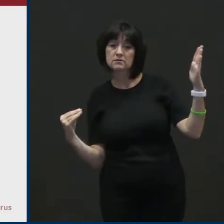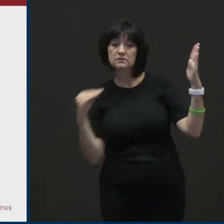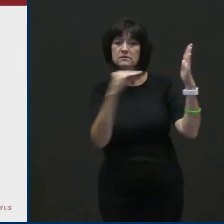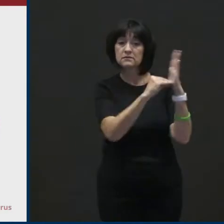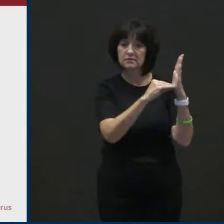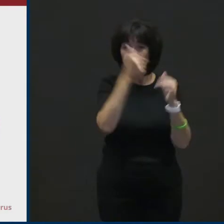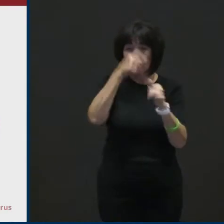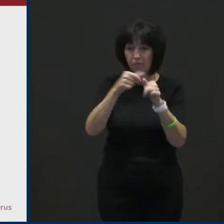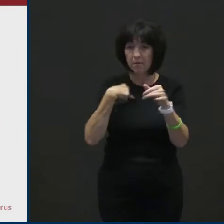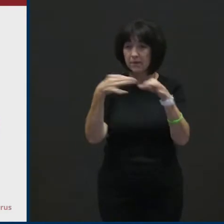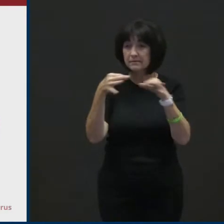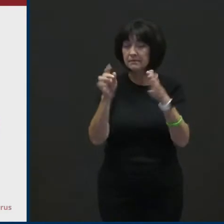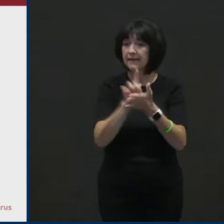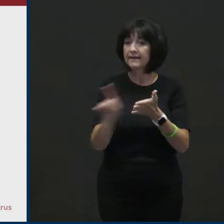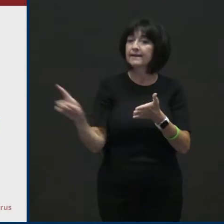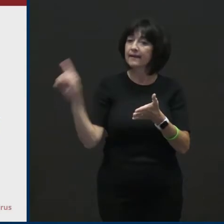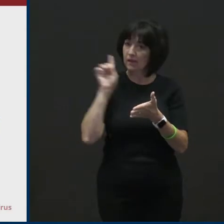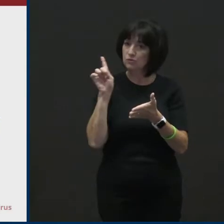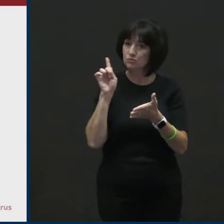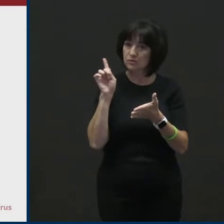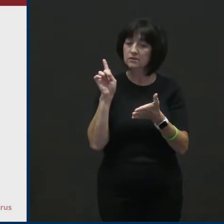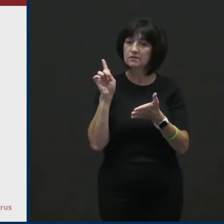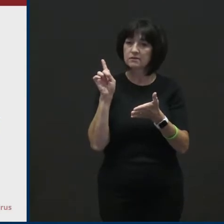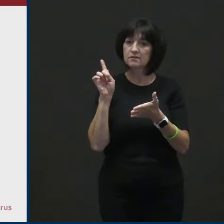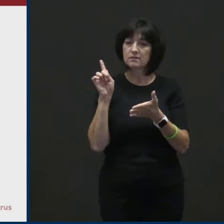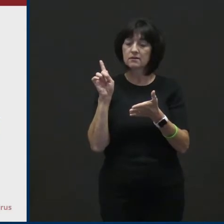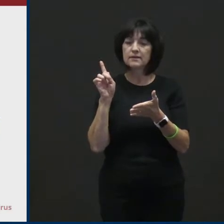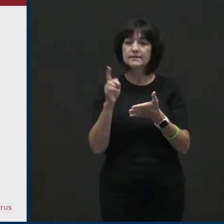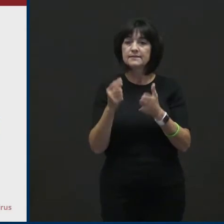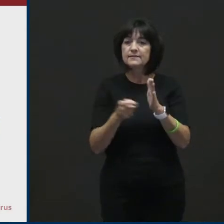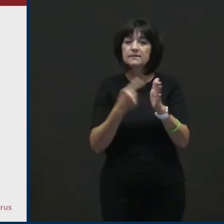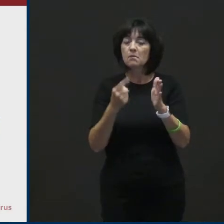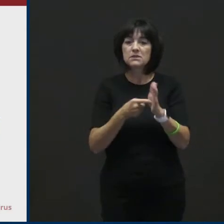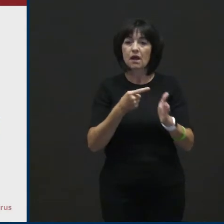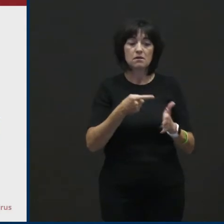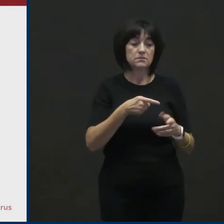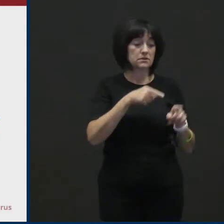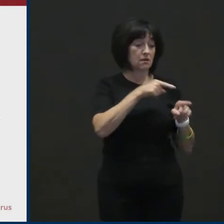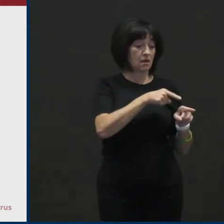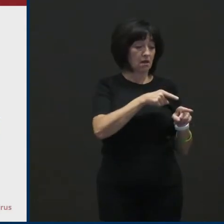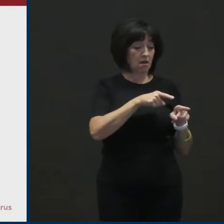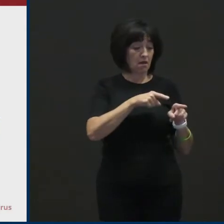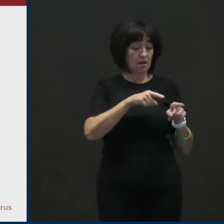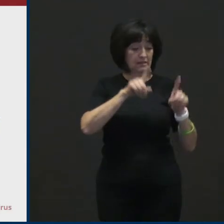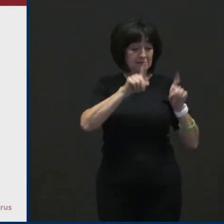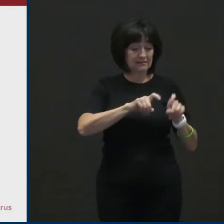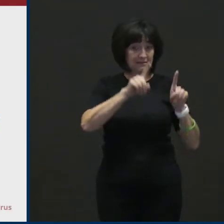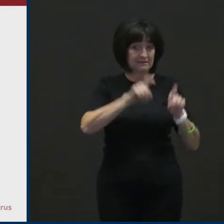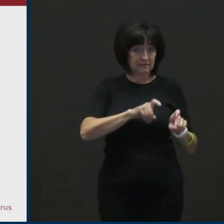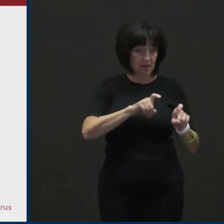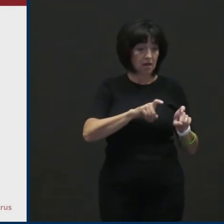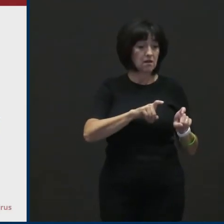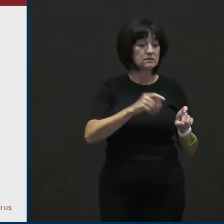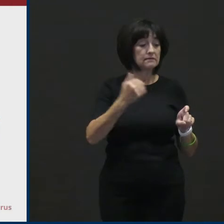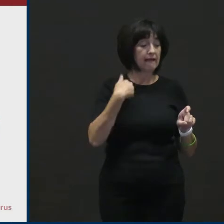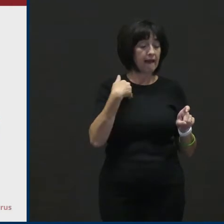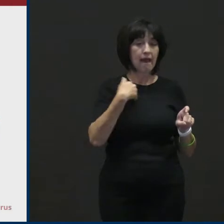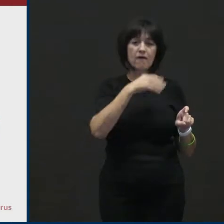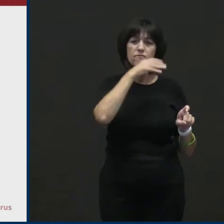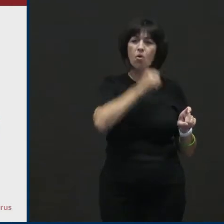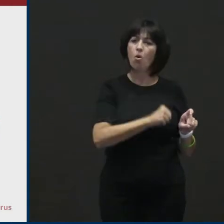indicated, is from time to time we have old cases that get entered into the system. So we have an idea of